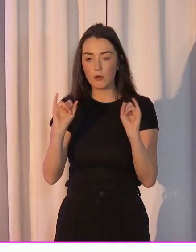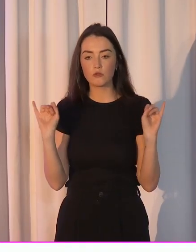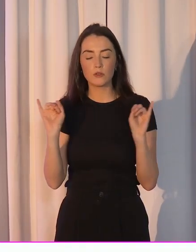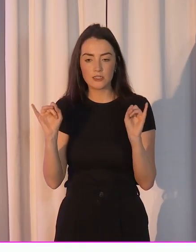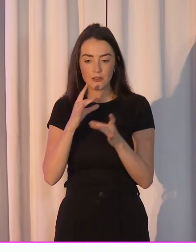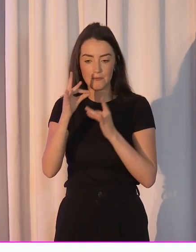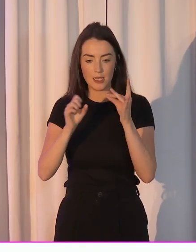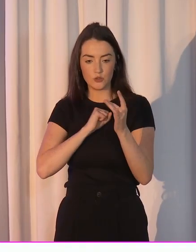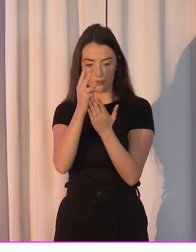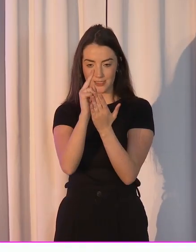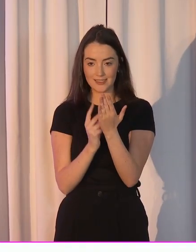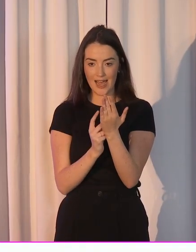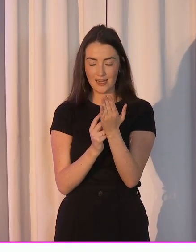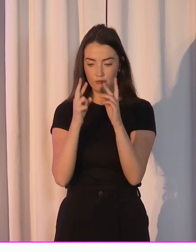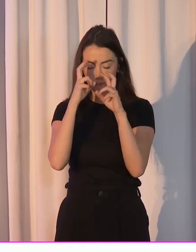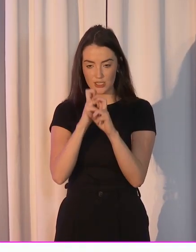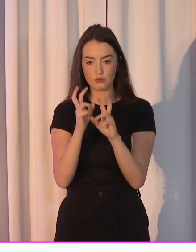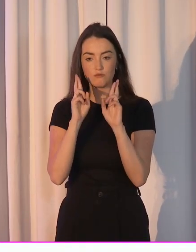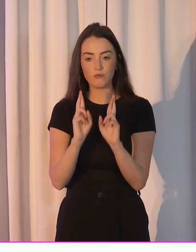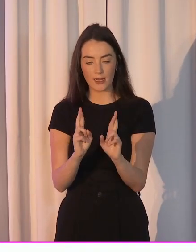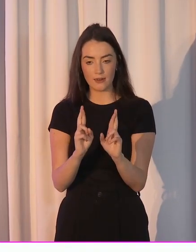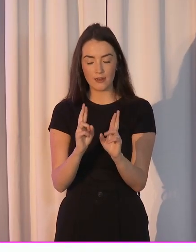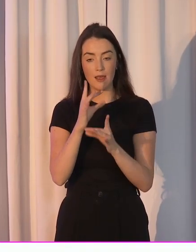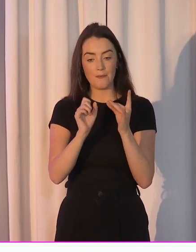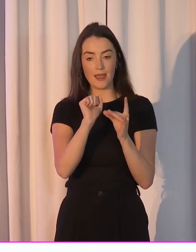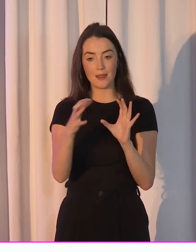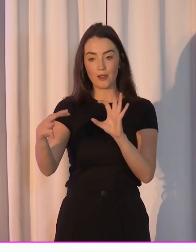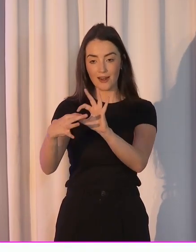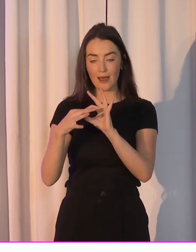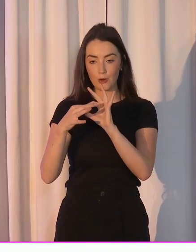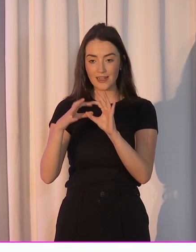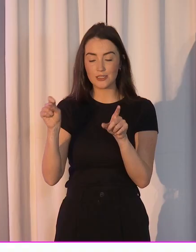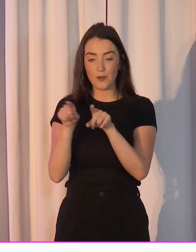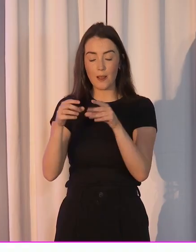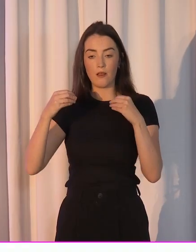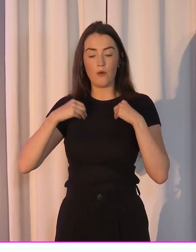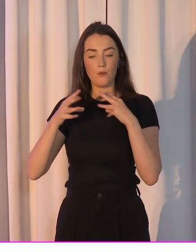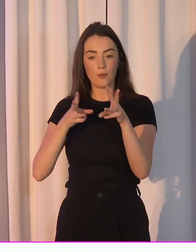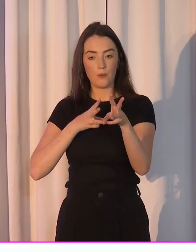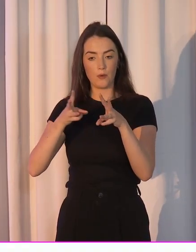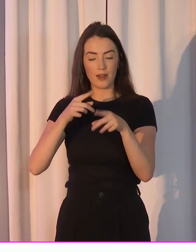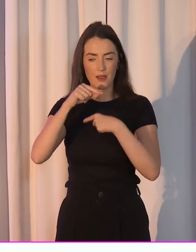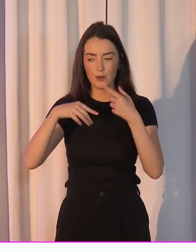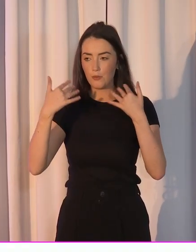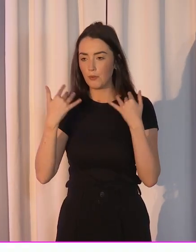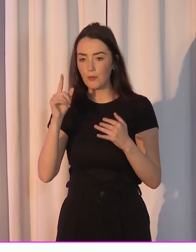and the design of the research, making them collaborators and co-owners of the work. And we really believe